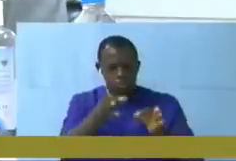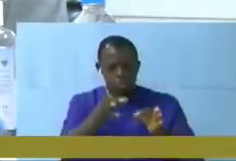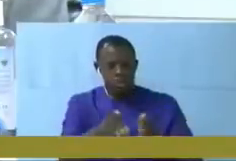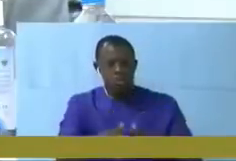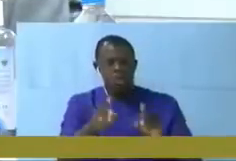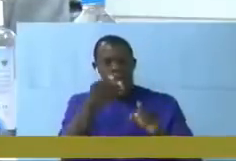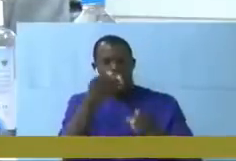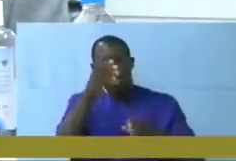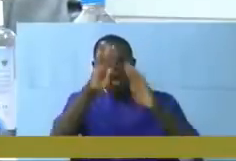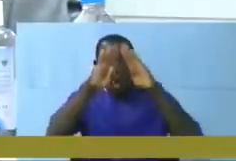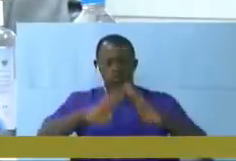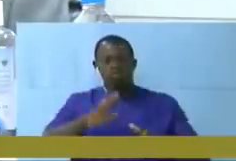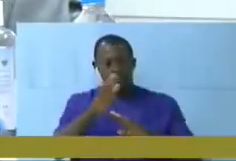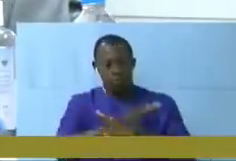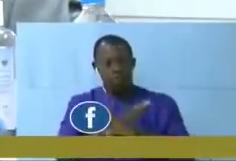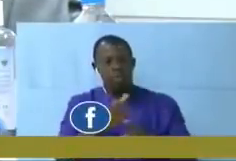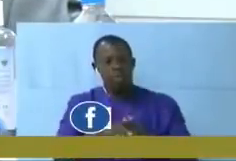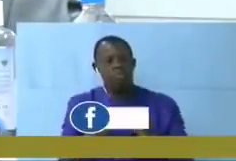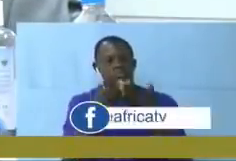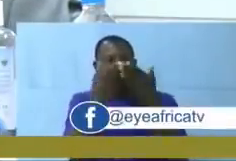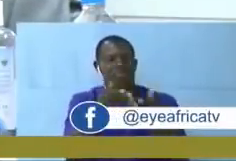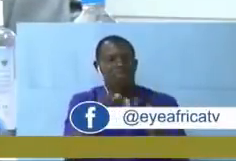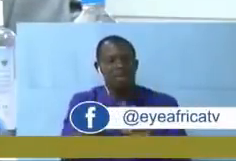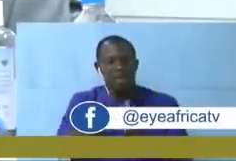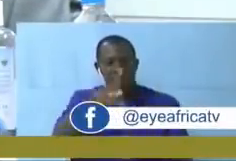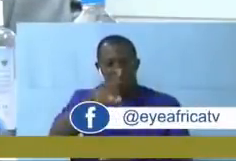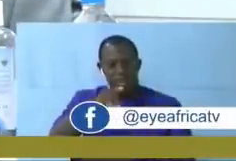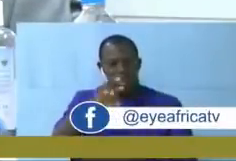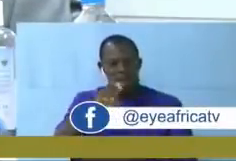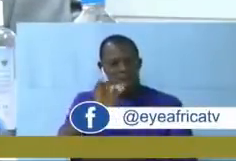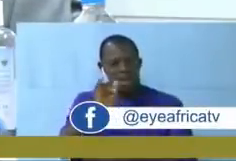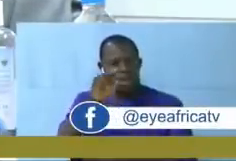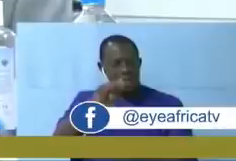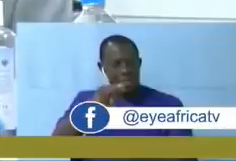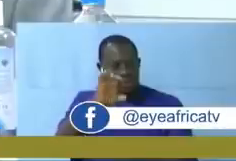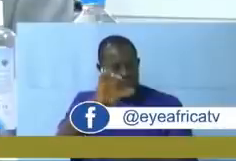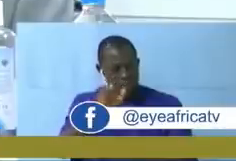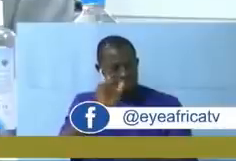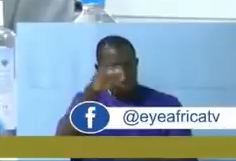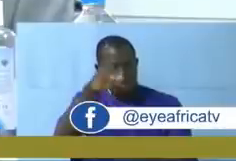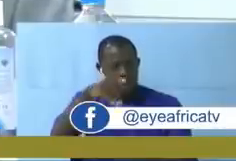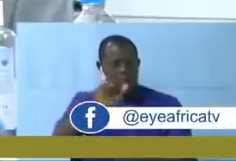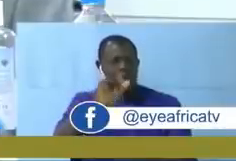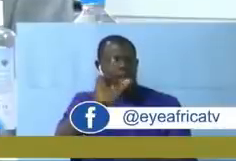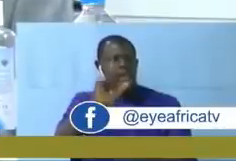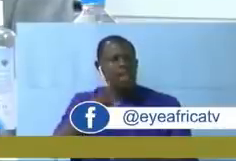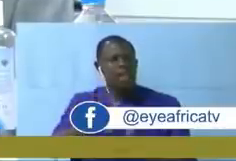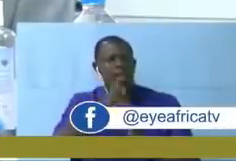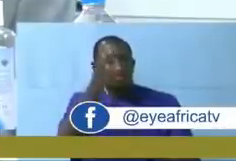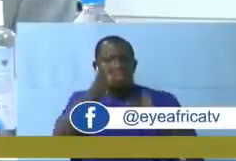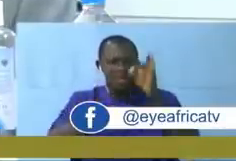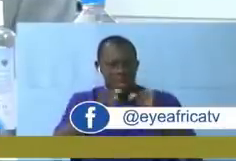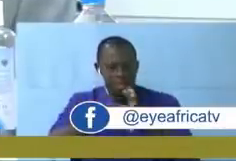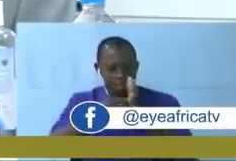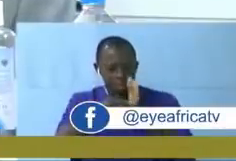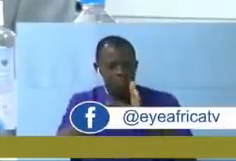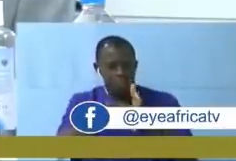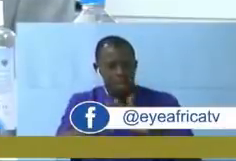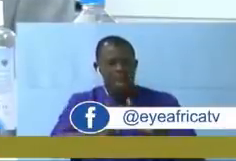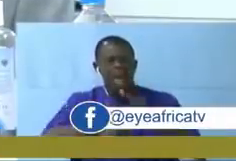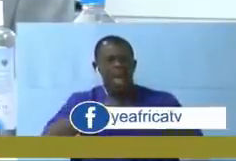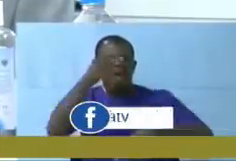principal magistrate. At some point, judicial secretary, I think for a little under 8 years before I left to